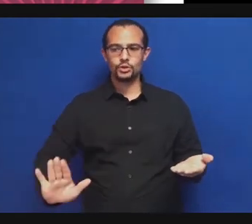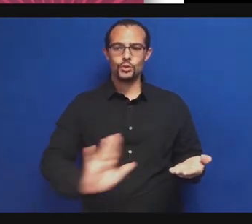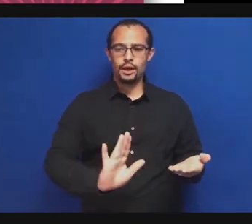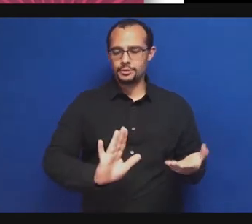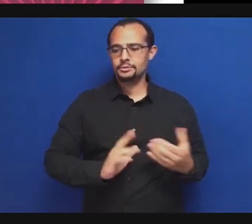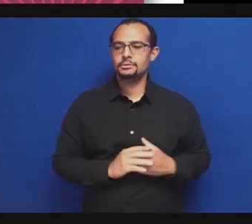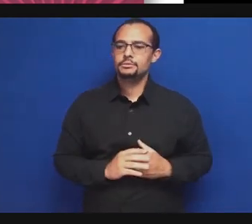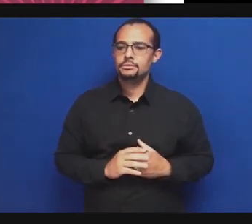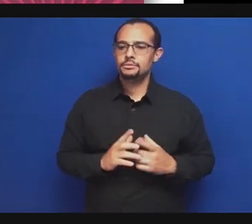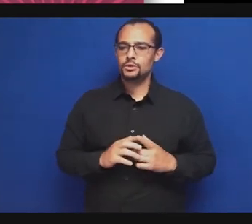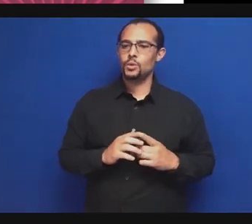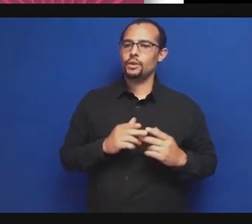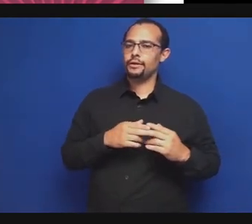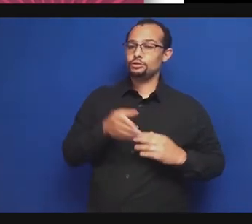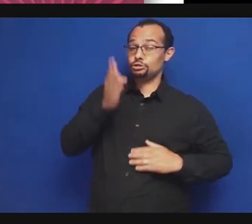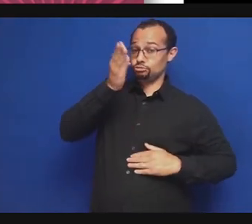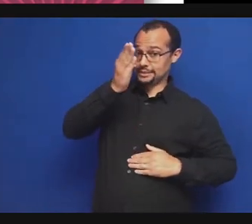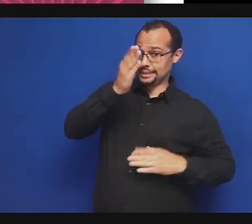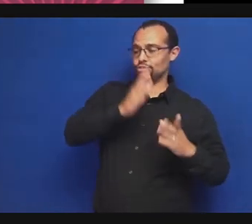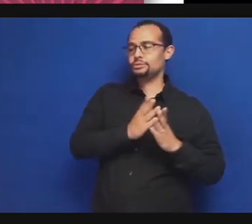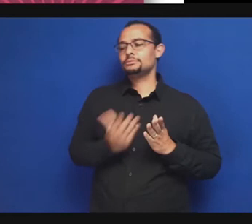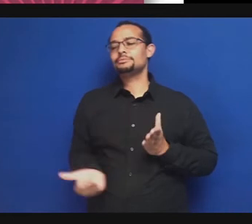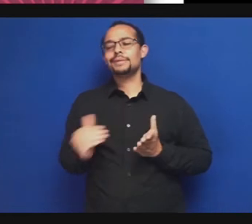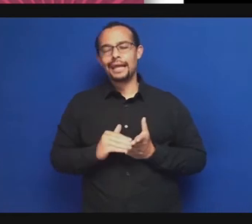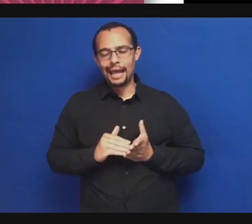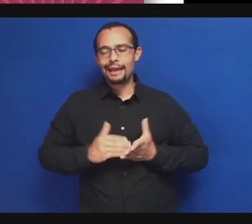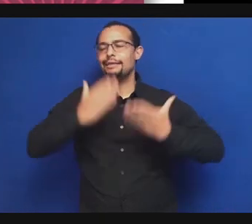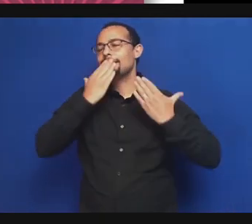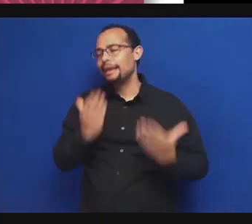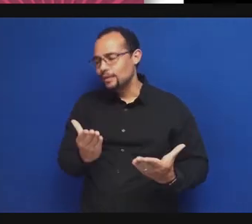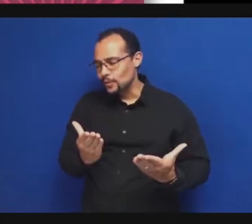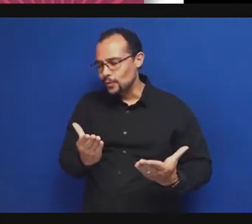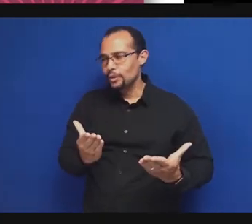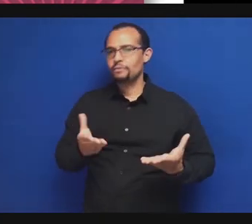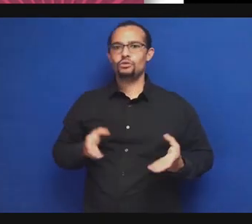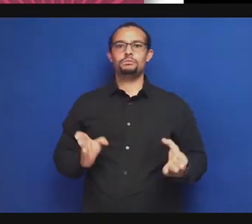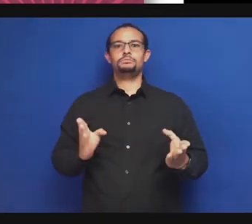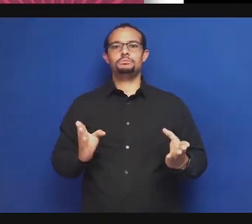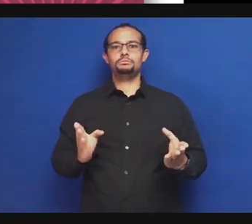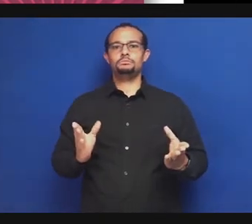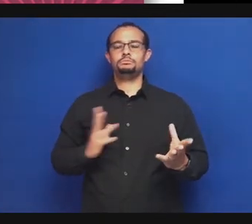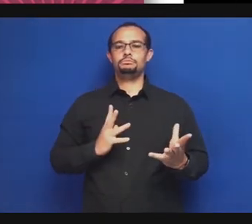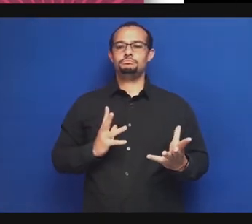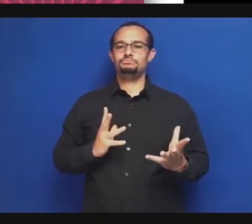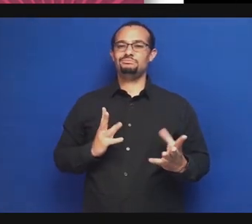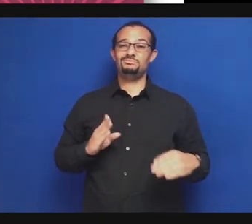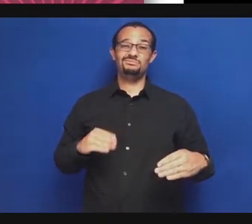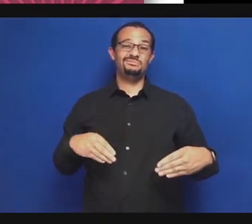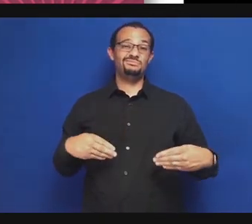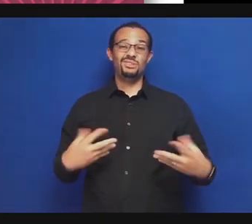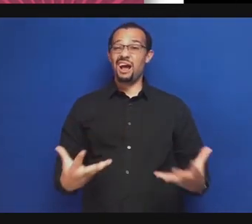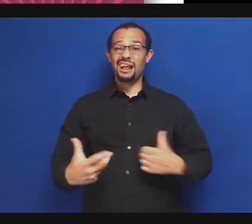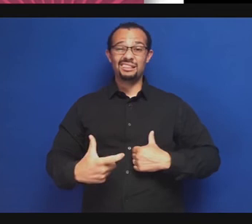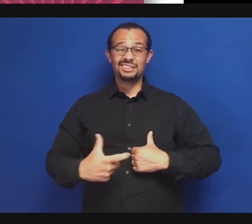review those components of COVID, as well as examine those healthy behaviors that we should be putting in place and discuss